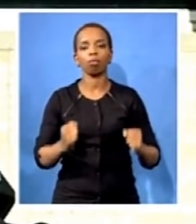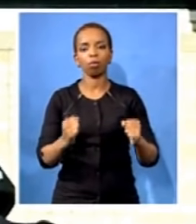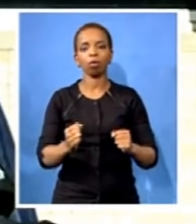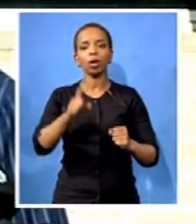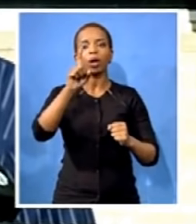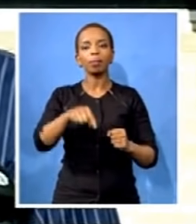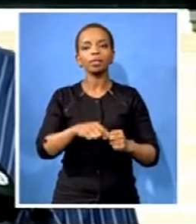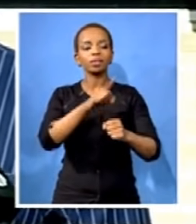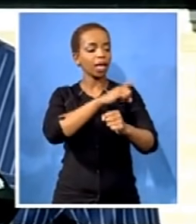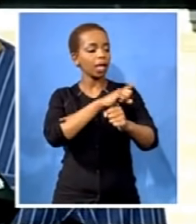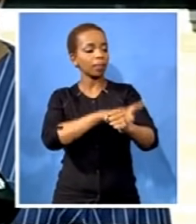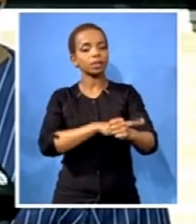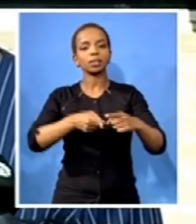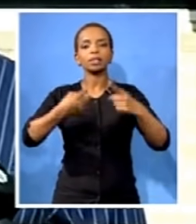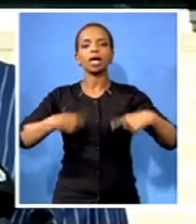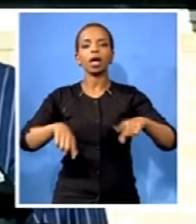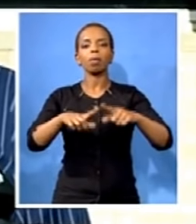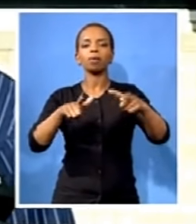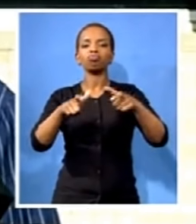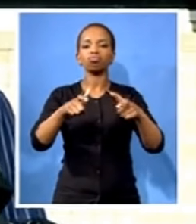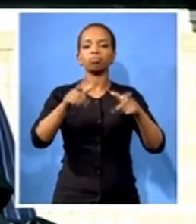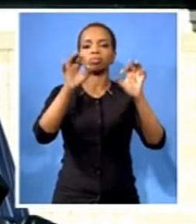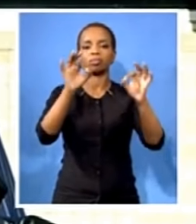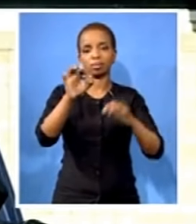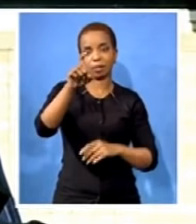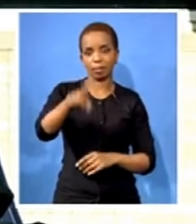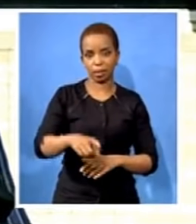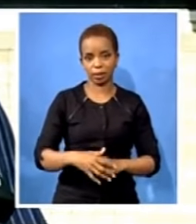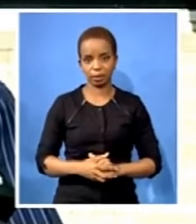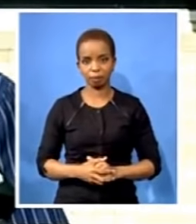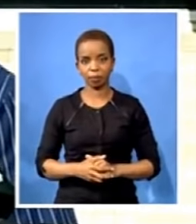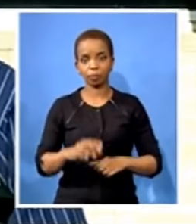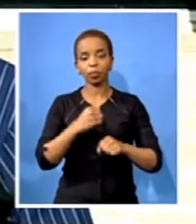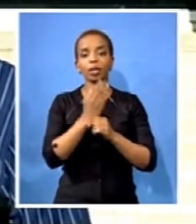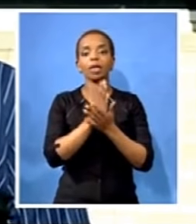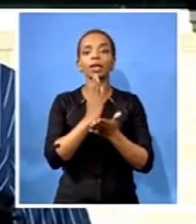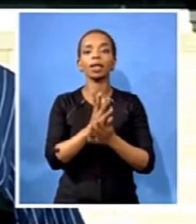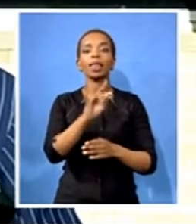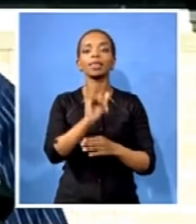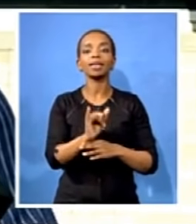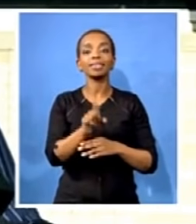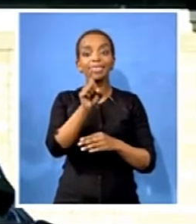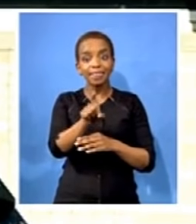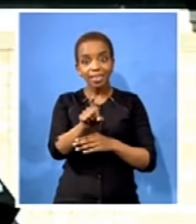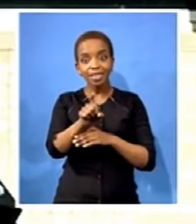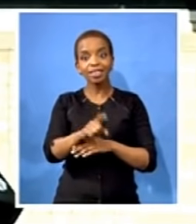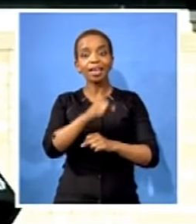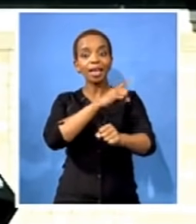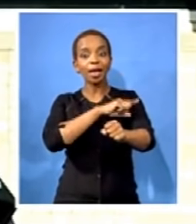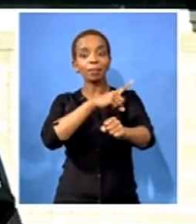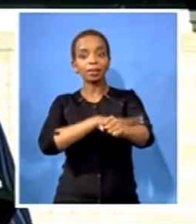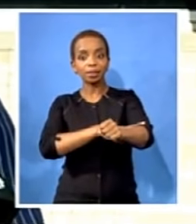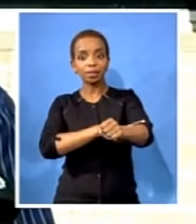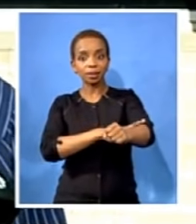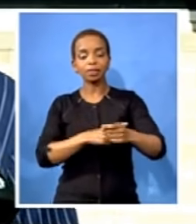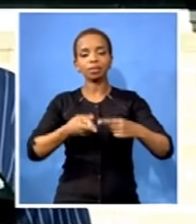that it is a capacity that we can actually meet all the health standards.